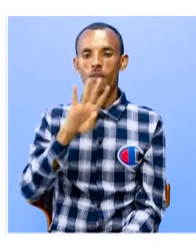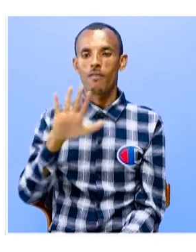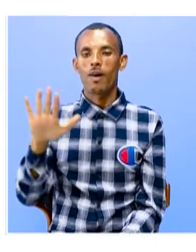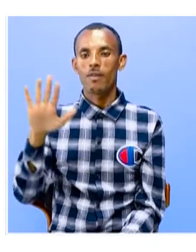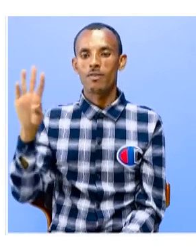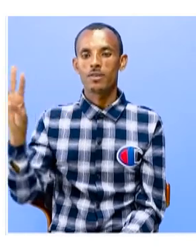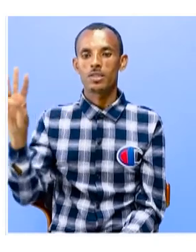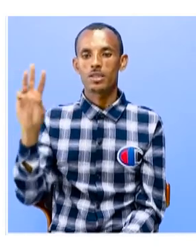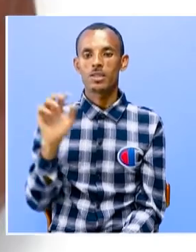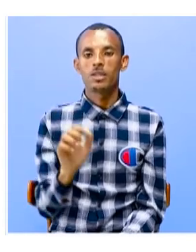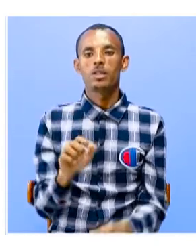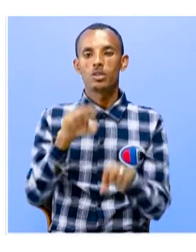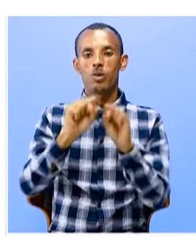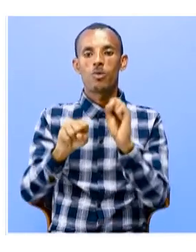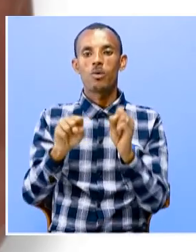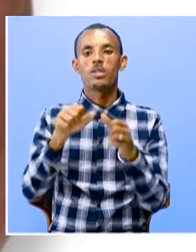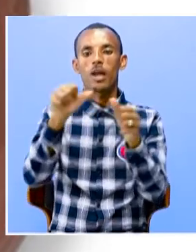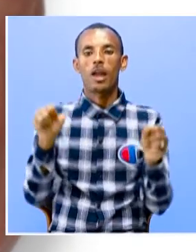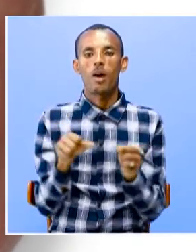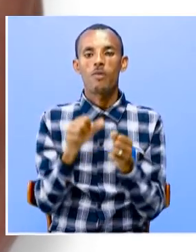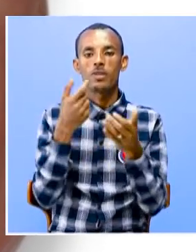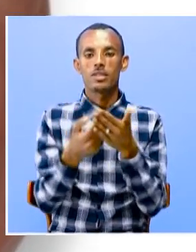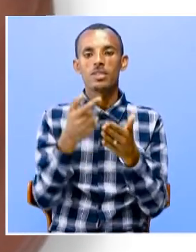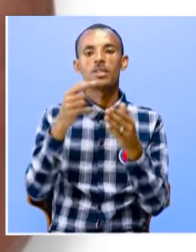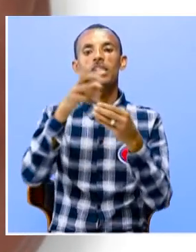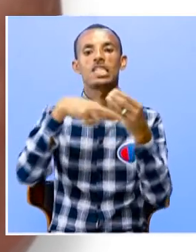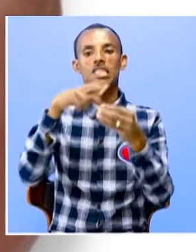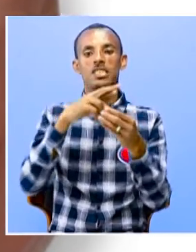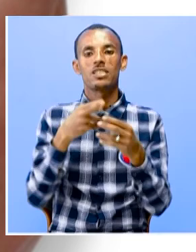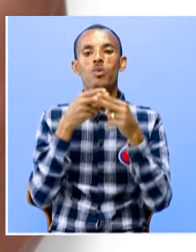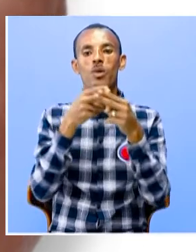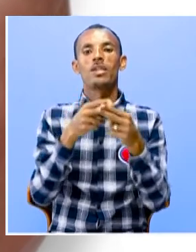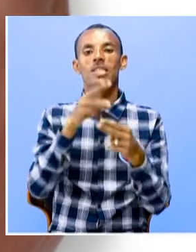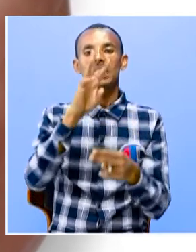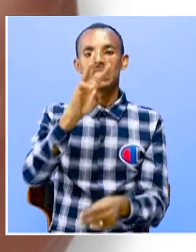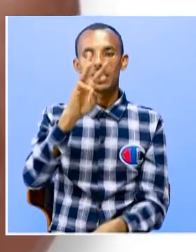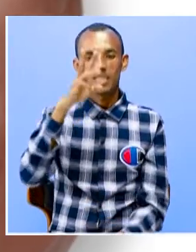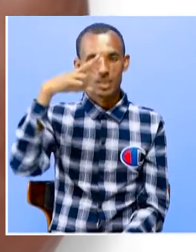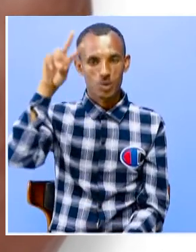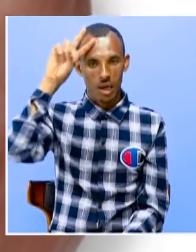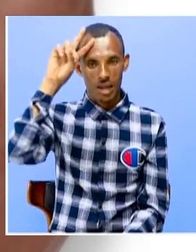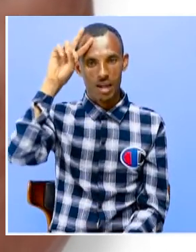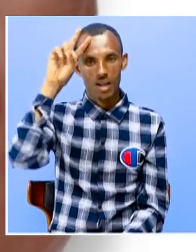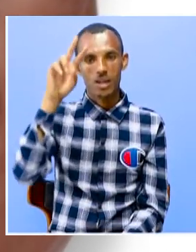5, 6. So the area of this region is 6 square